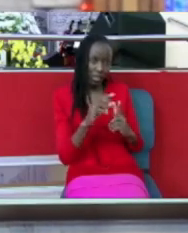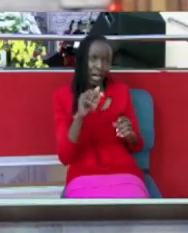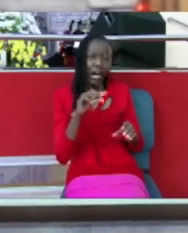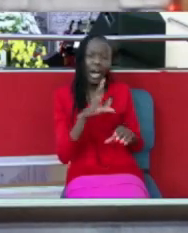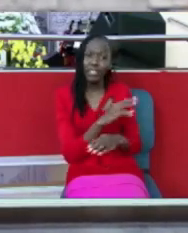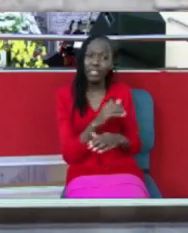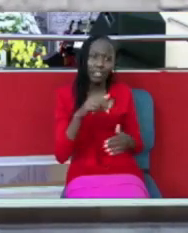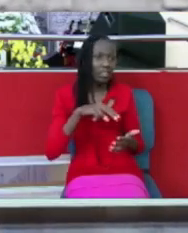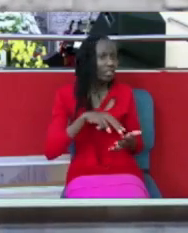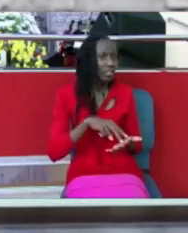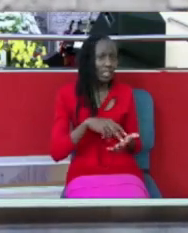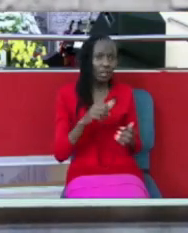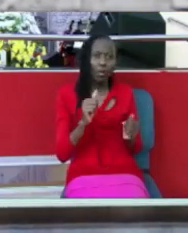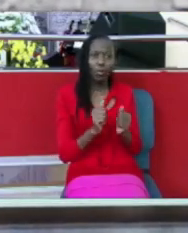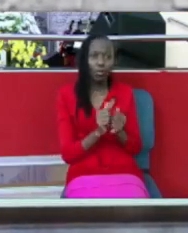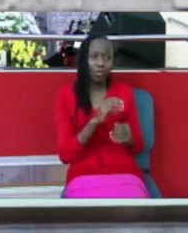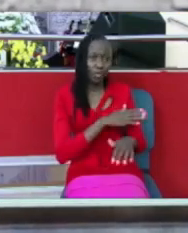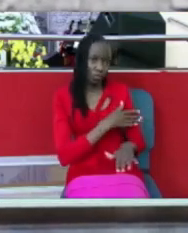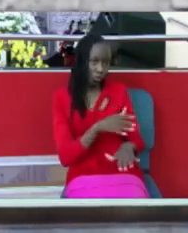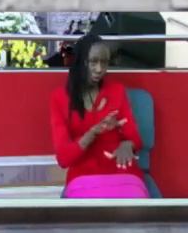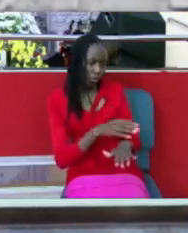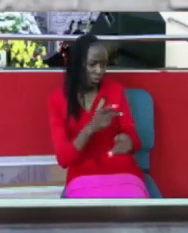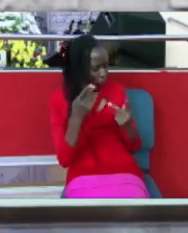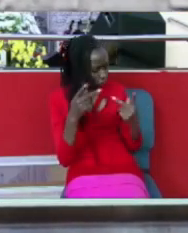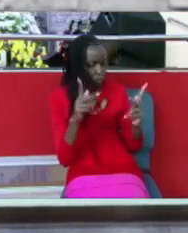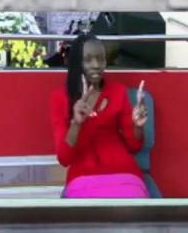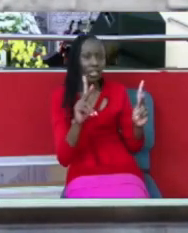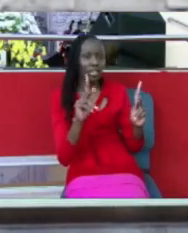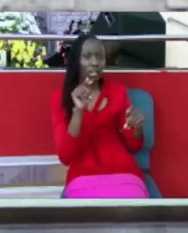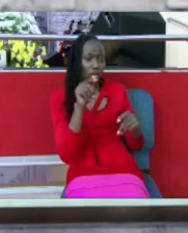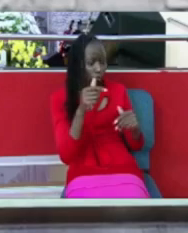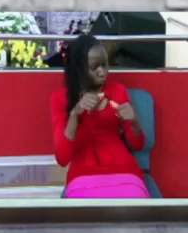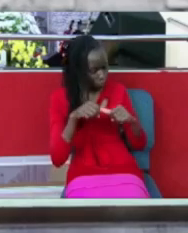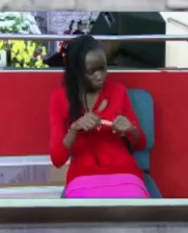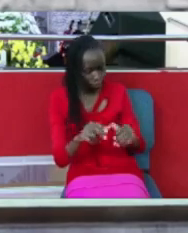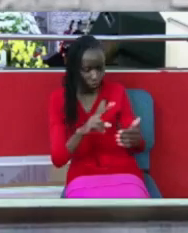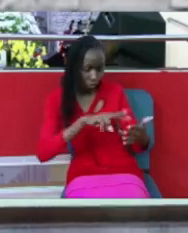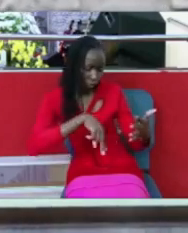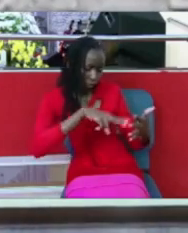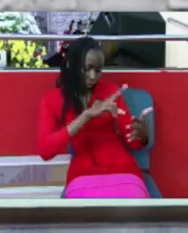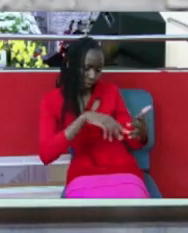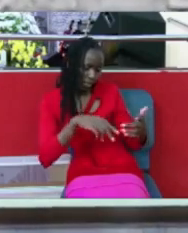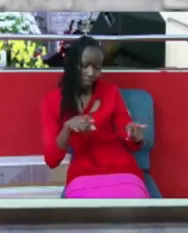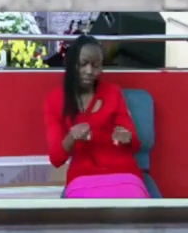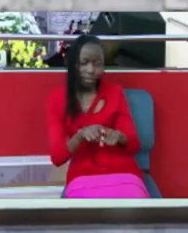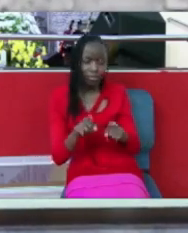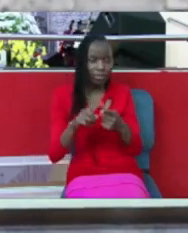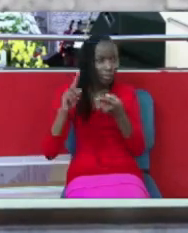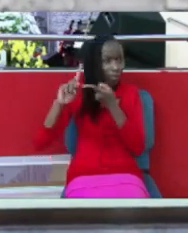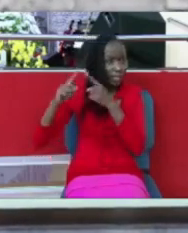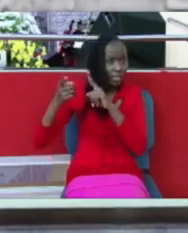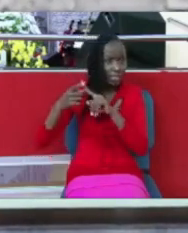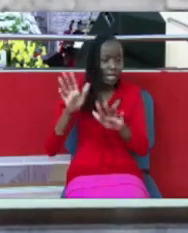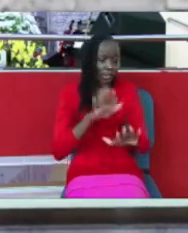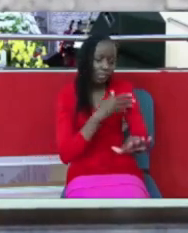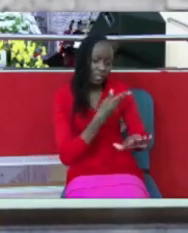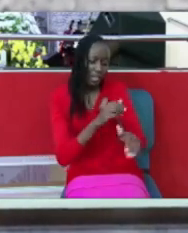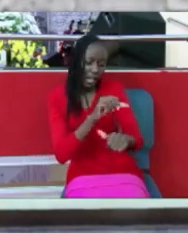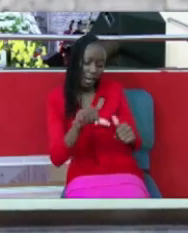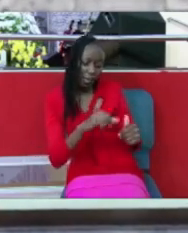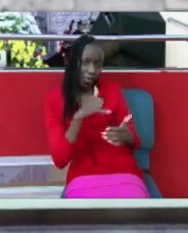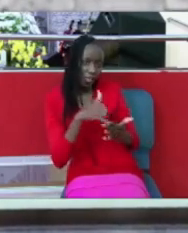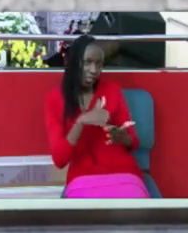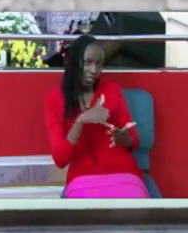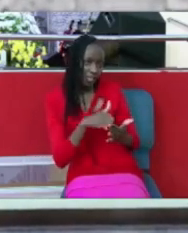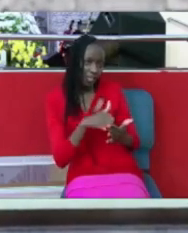pale. So it is okay. Na inakuwa ni sawa. You read it. Hebu soma. Meditate. Tafakari. Sing about it. Wimba kuhusu. Be saturated